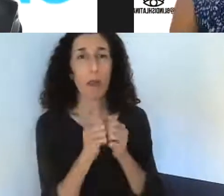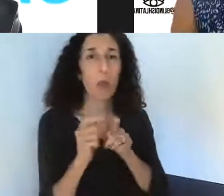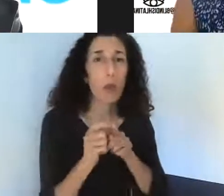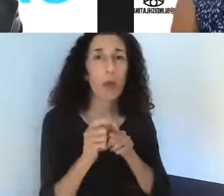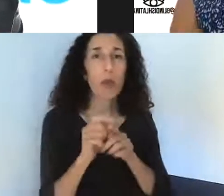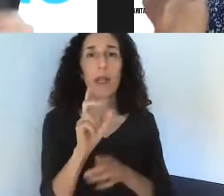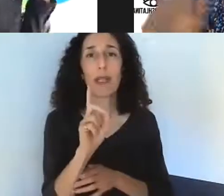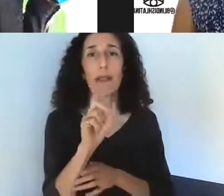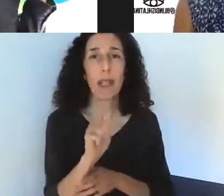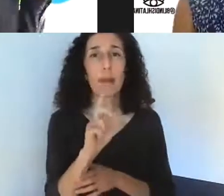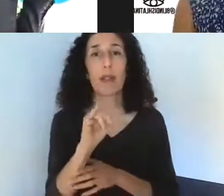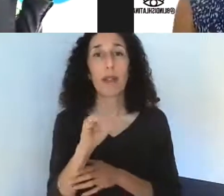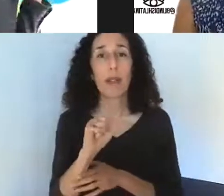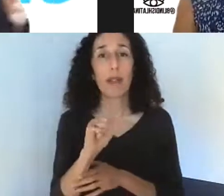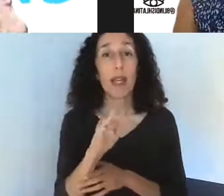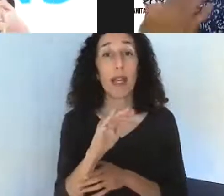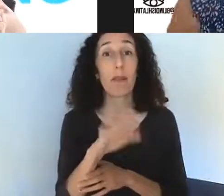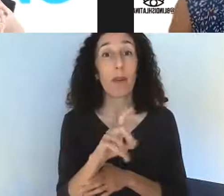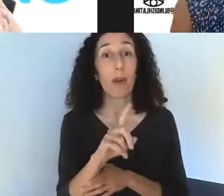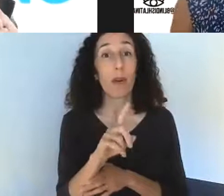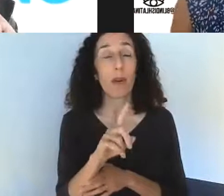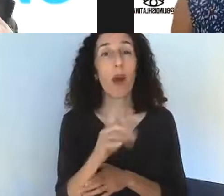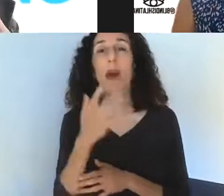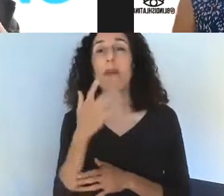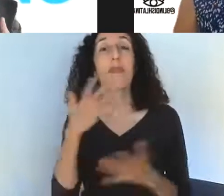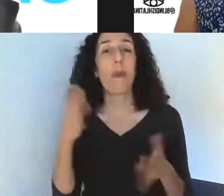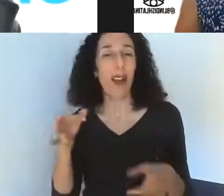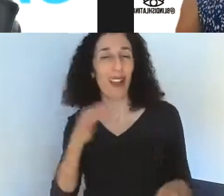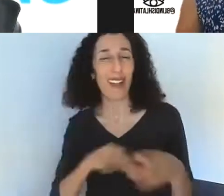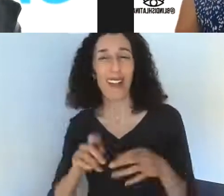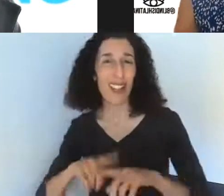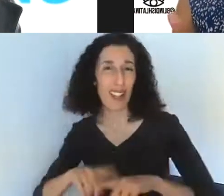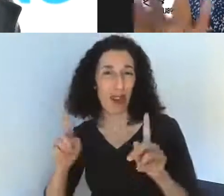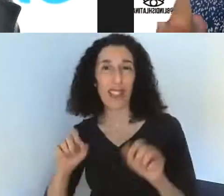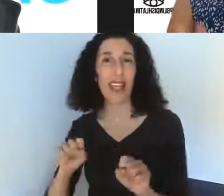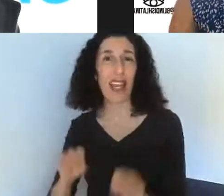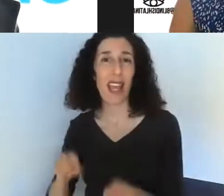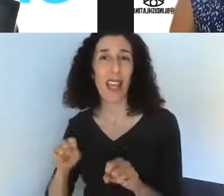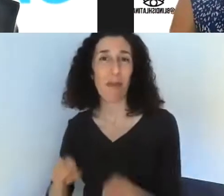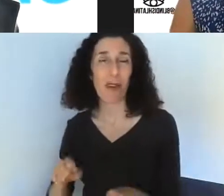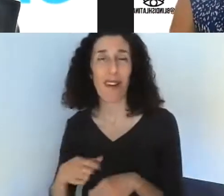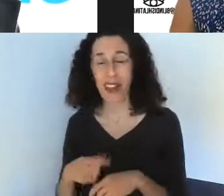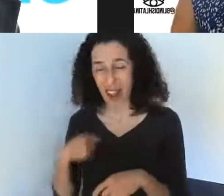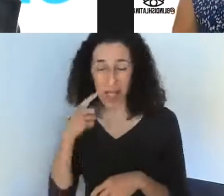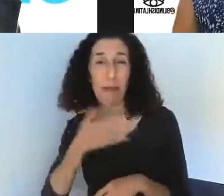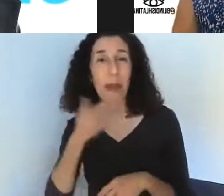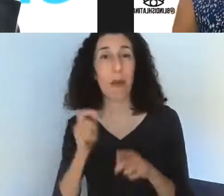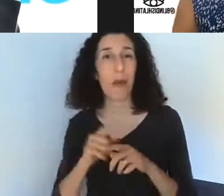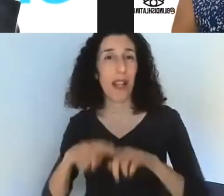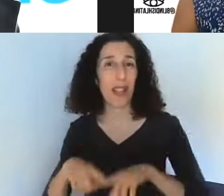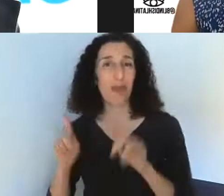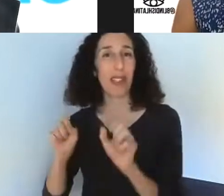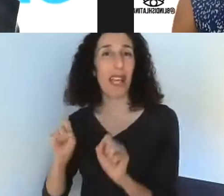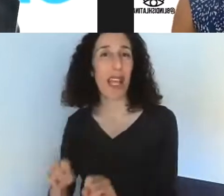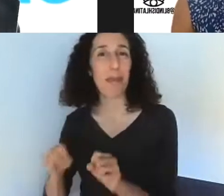loved it. It's so much better. It makes me feel better. And I had to gently educate, well, actually,